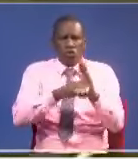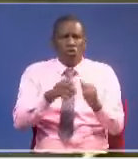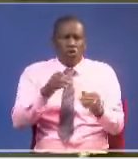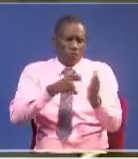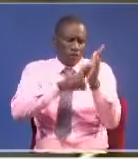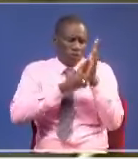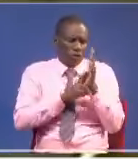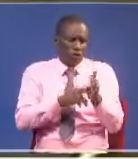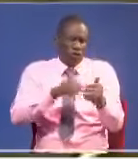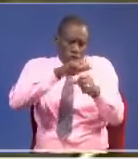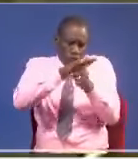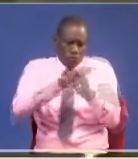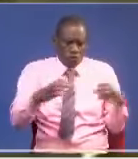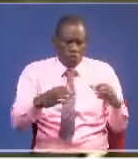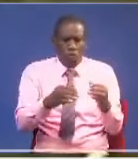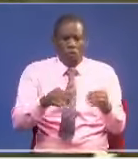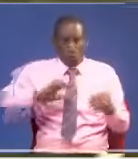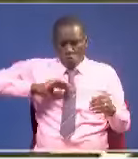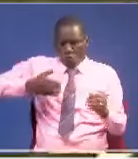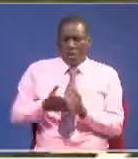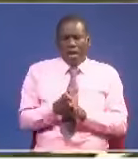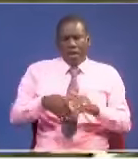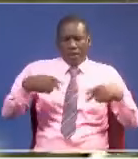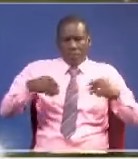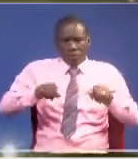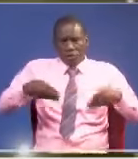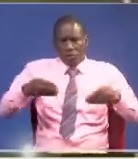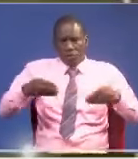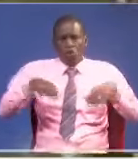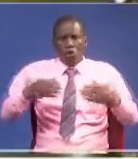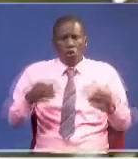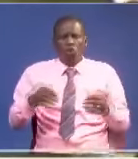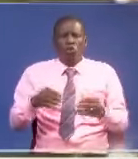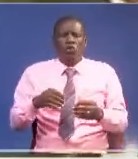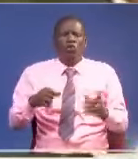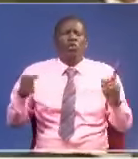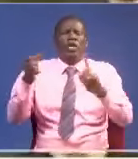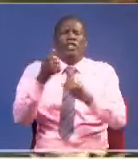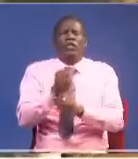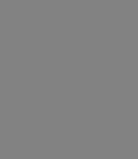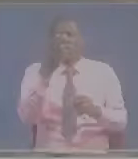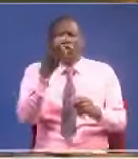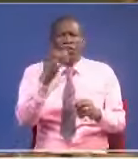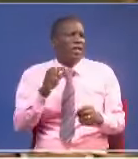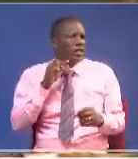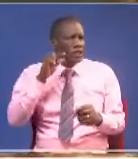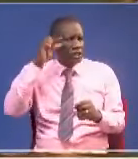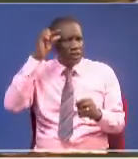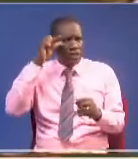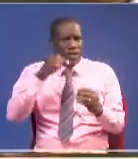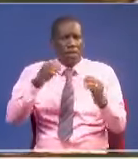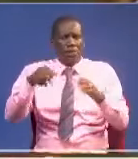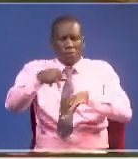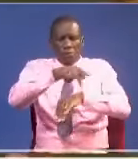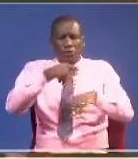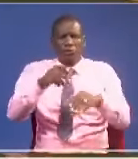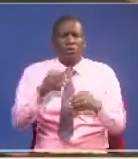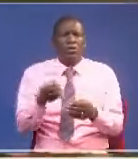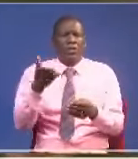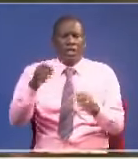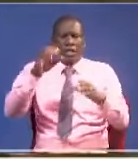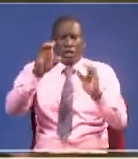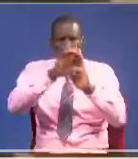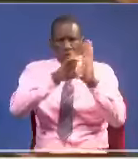groups, women, persons with disabilities, or even to scrap the two-thirds gender principle contained under Article 177 of the